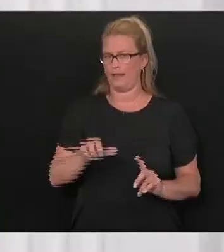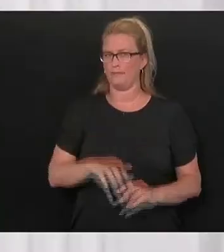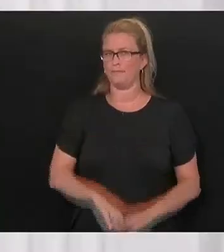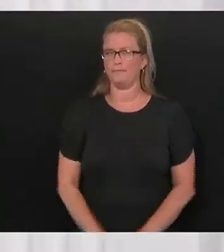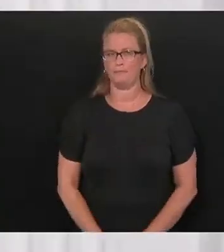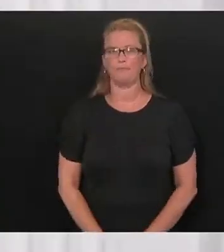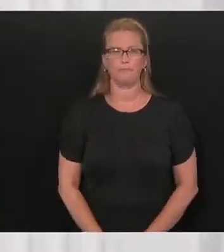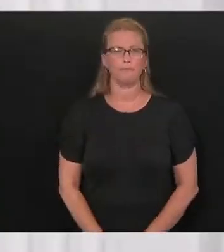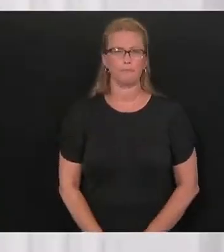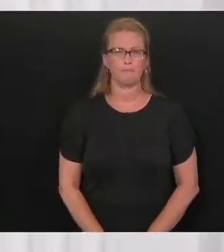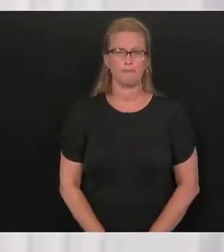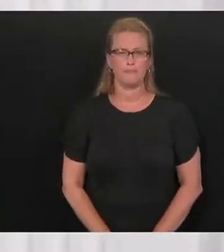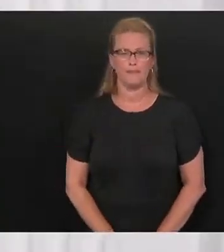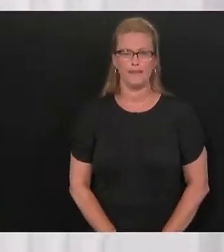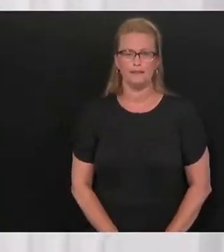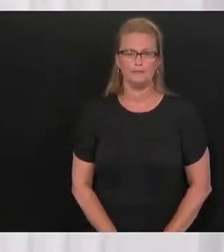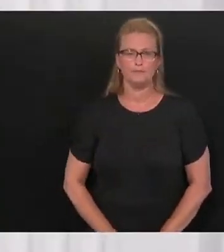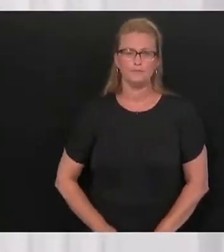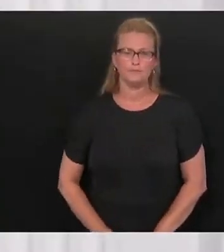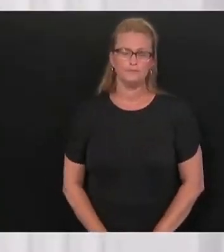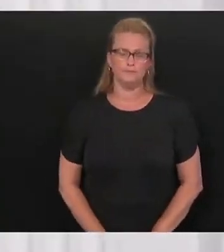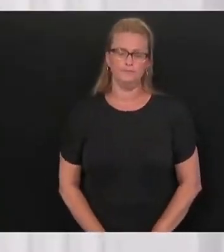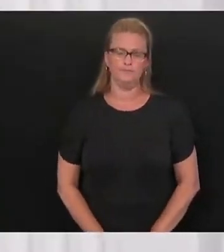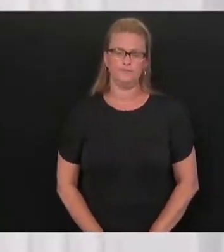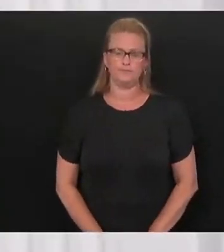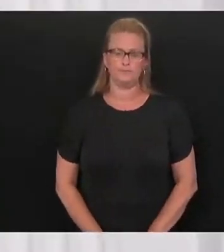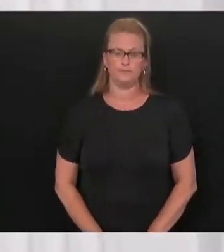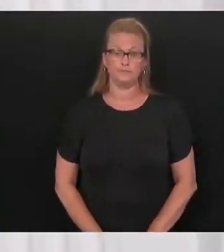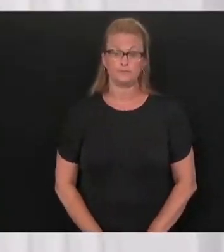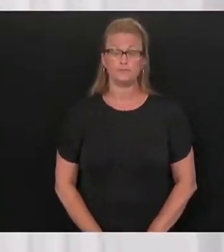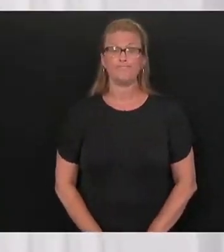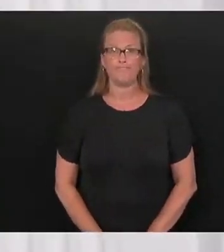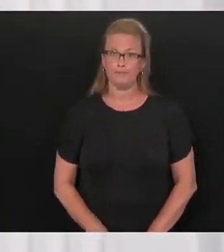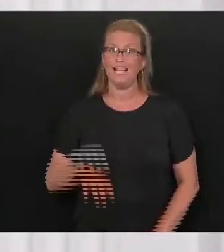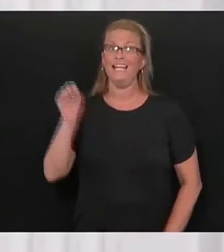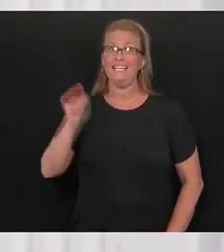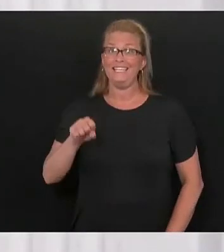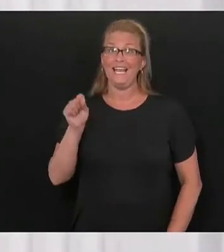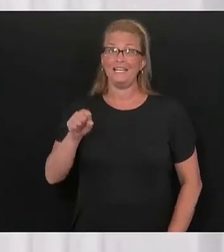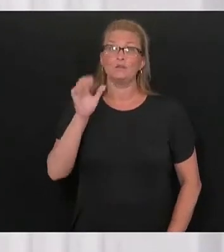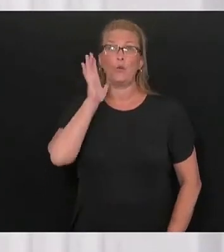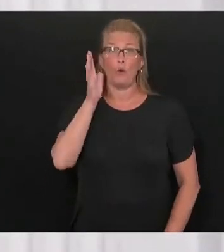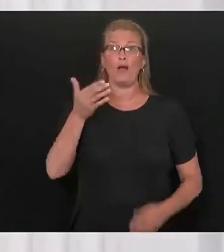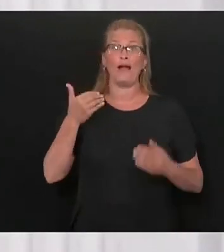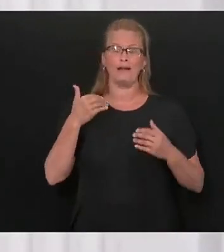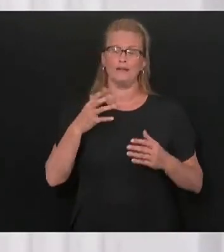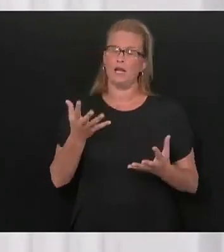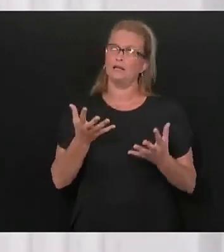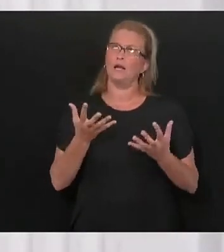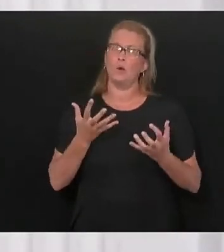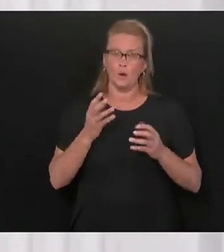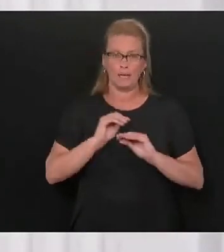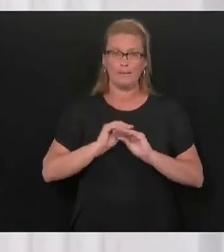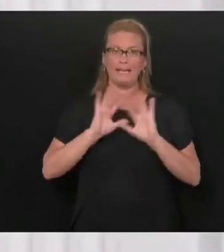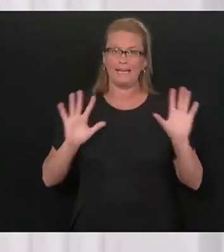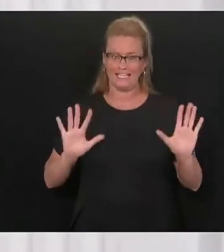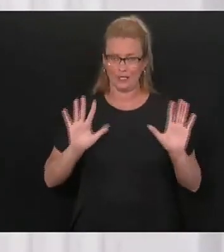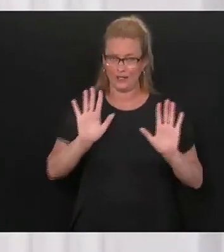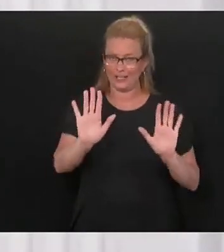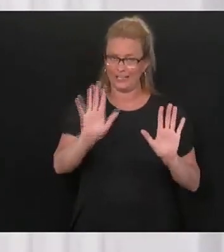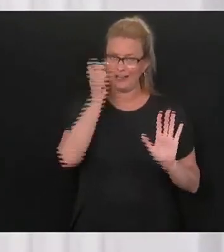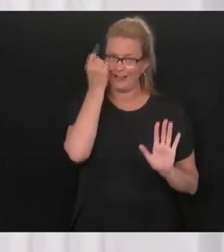Sure. So first and foremost, we will have teachers, and I want to be very clear